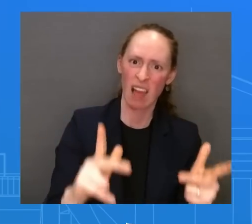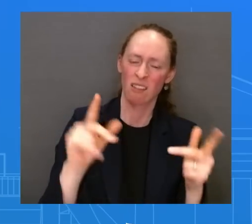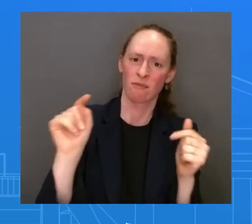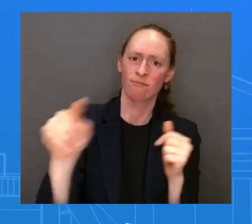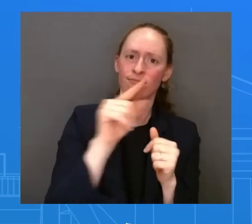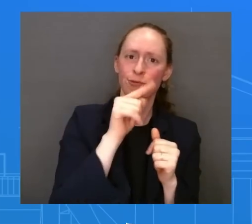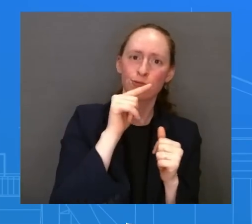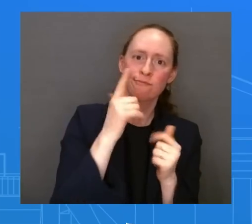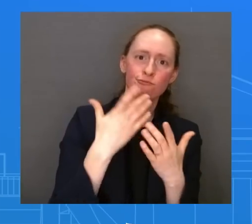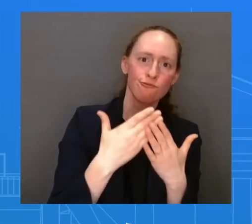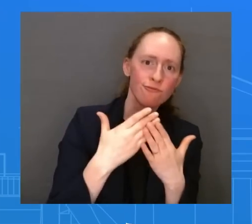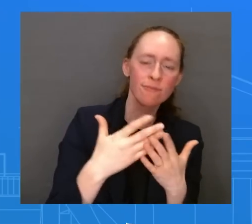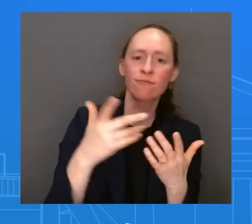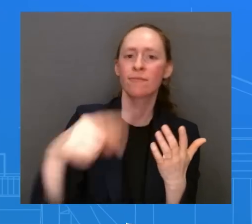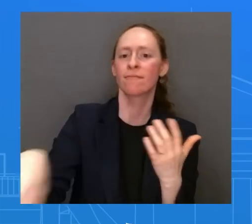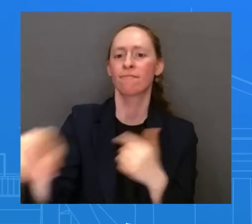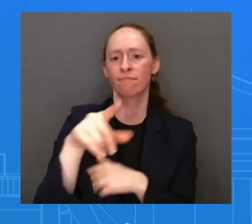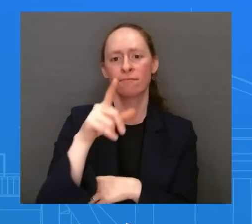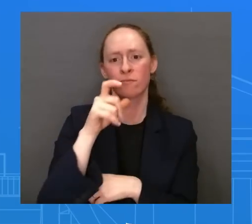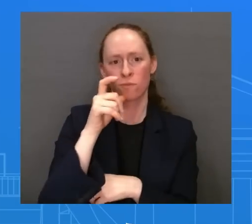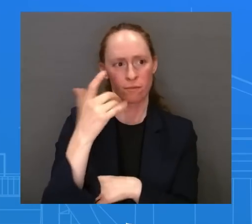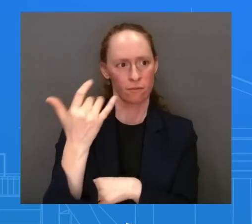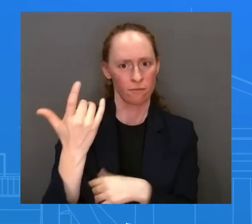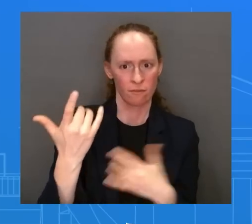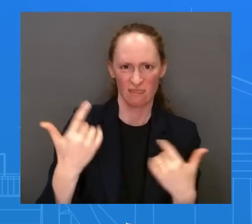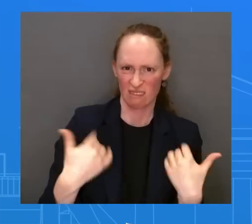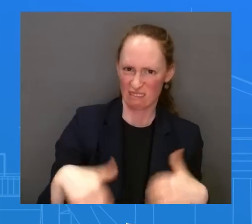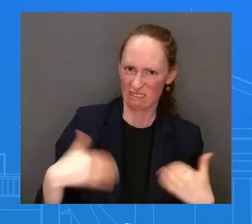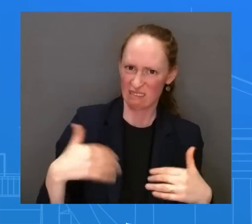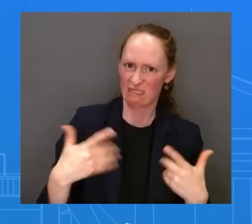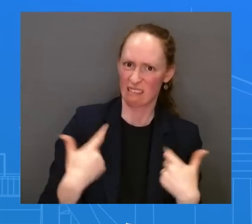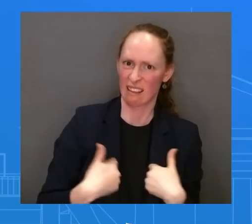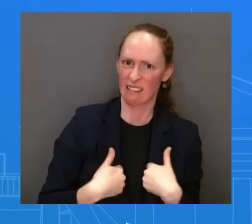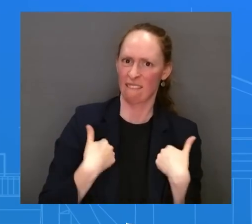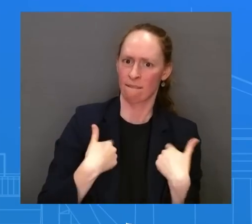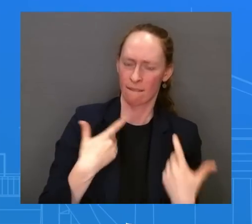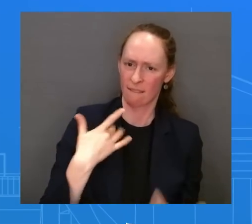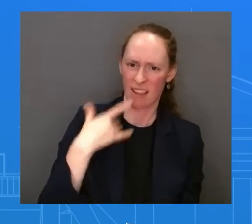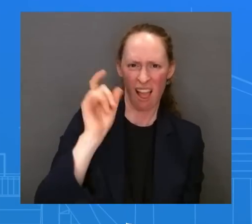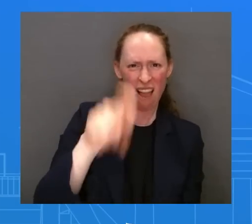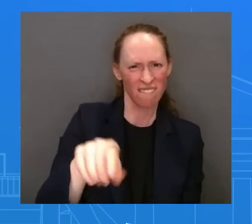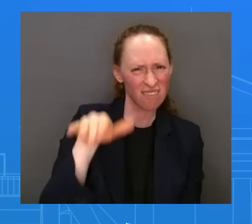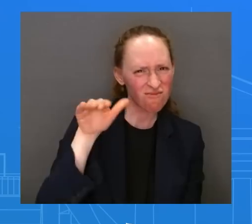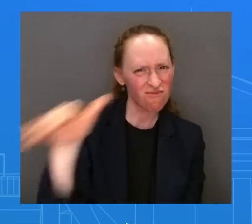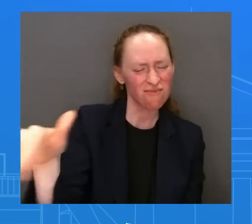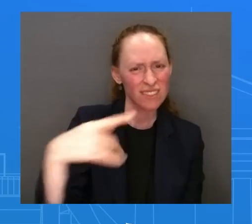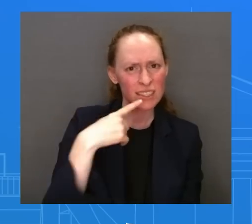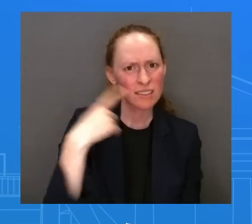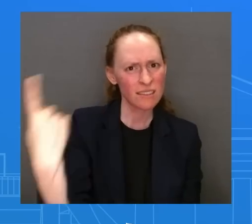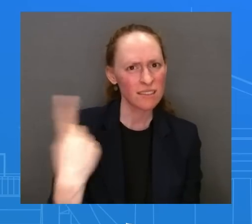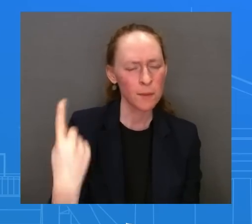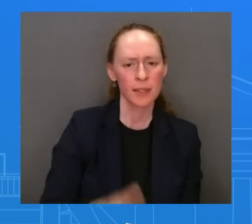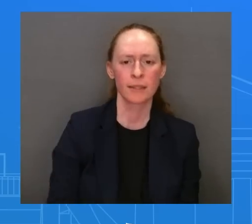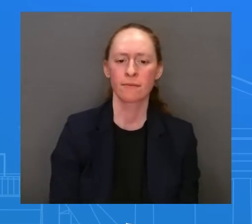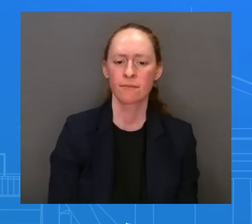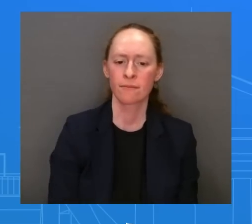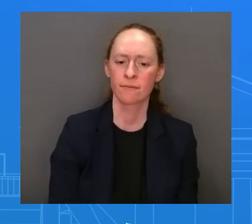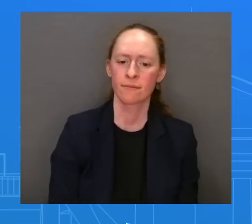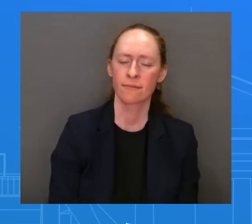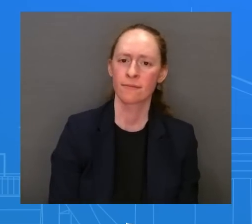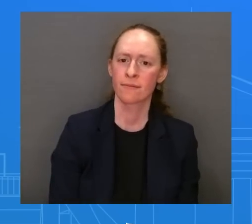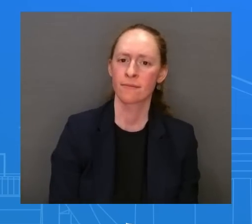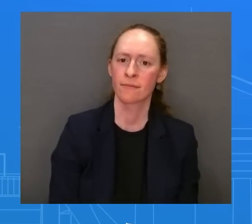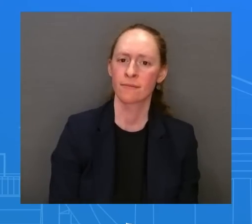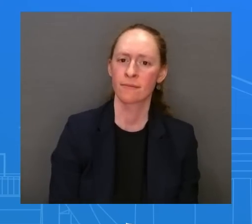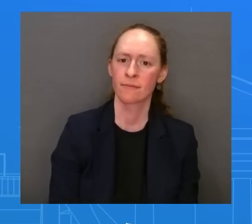s now well yes I said we're concerned but what we have in the previous few days condemned use that verb we have